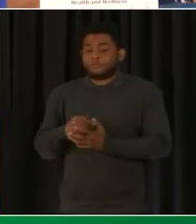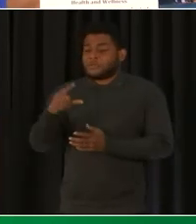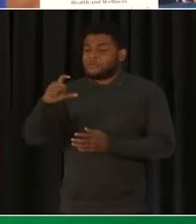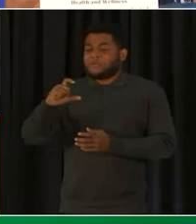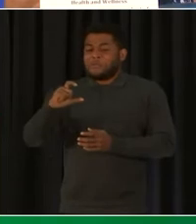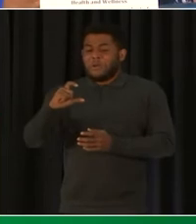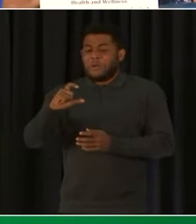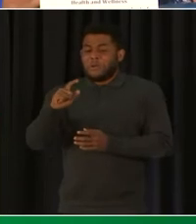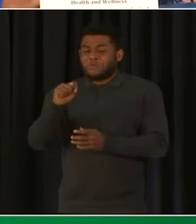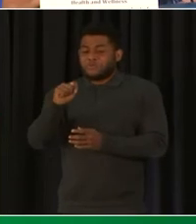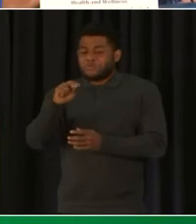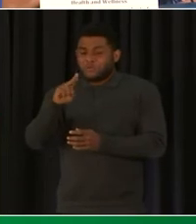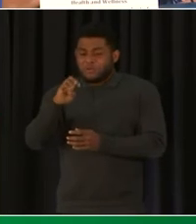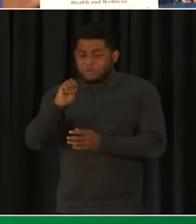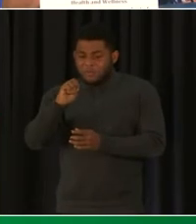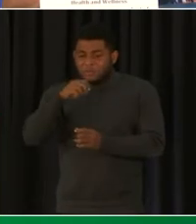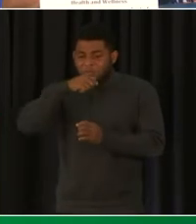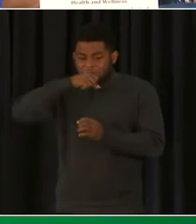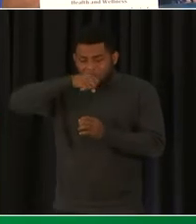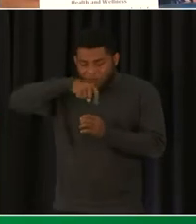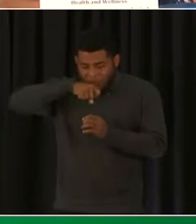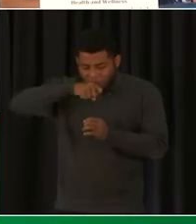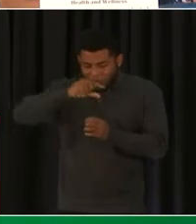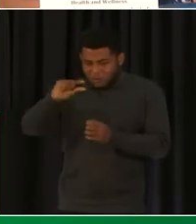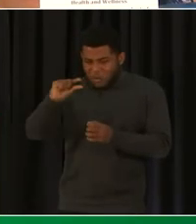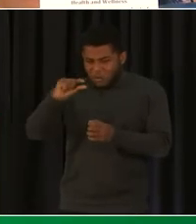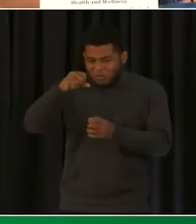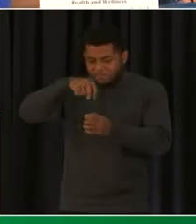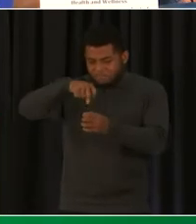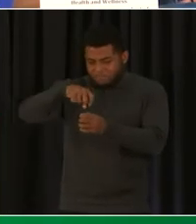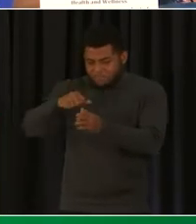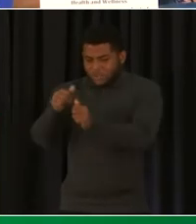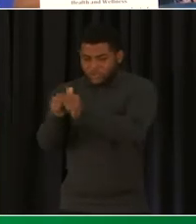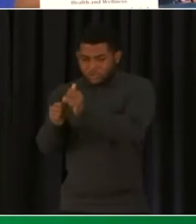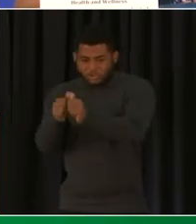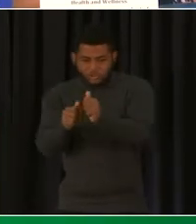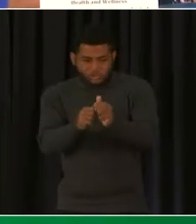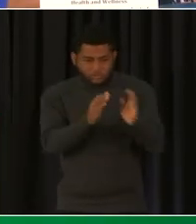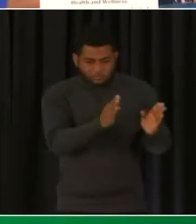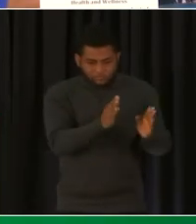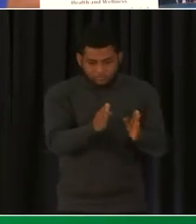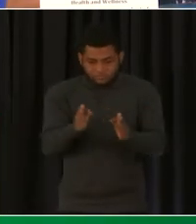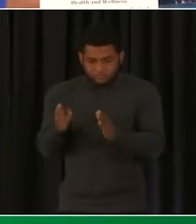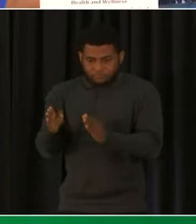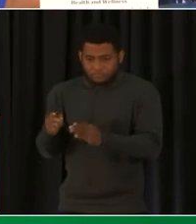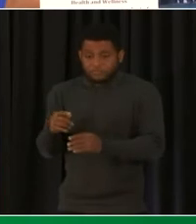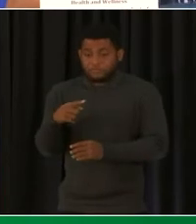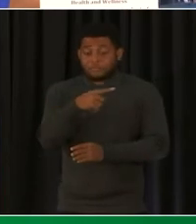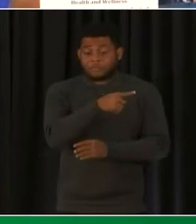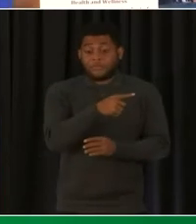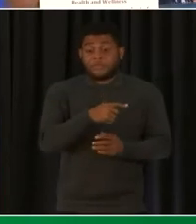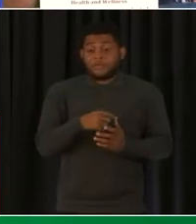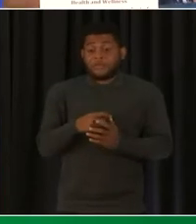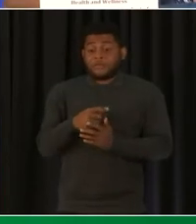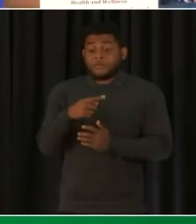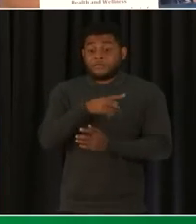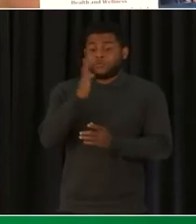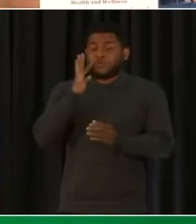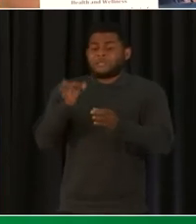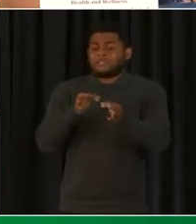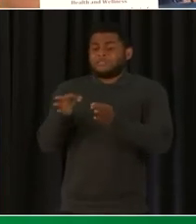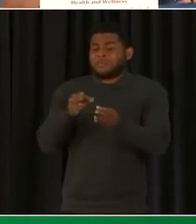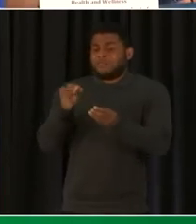very small volume of saliva is collected from each participant. There is a link here to learn more about the test, and there are